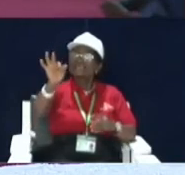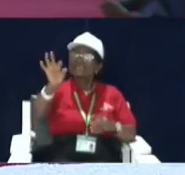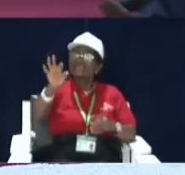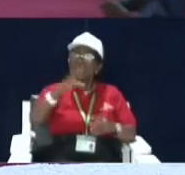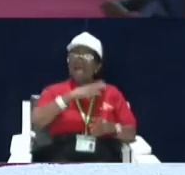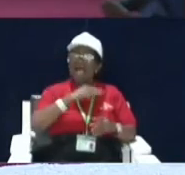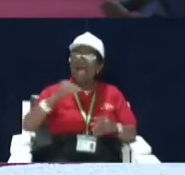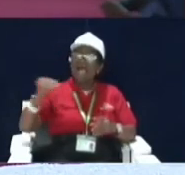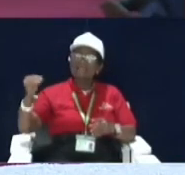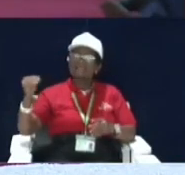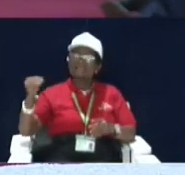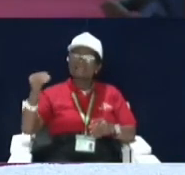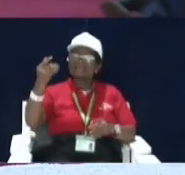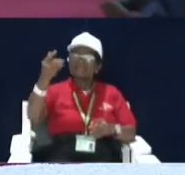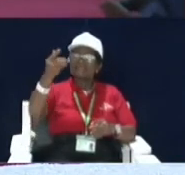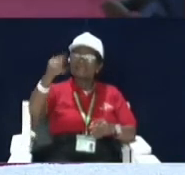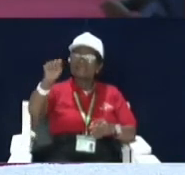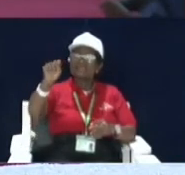And